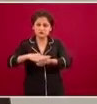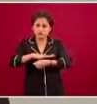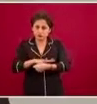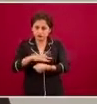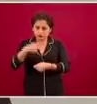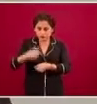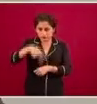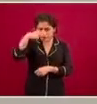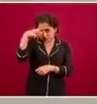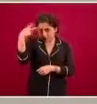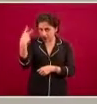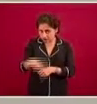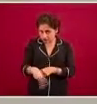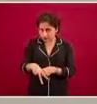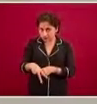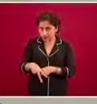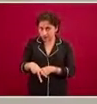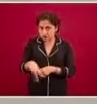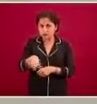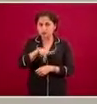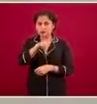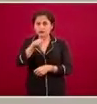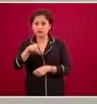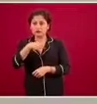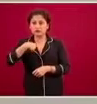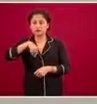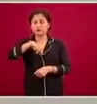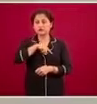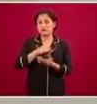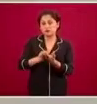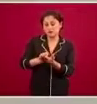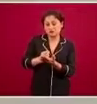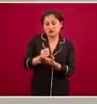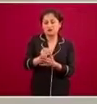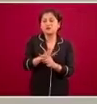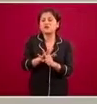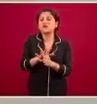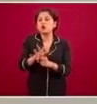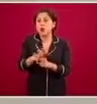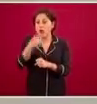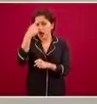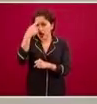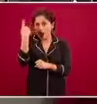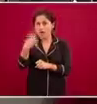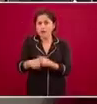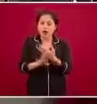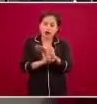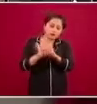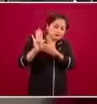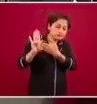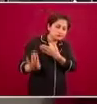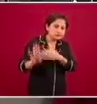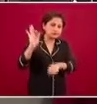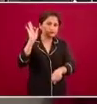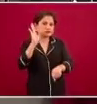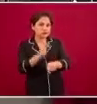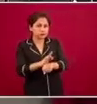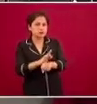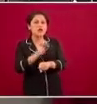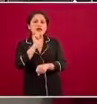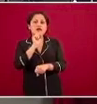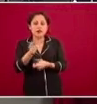very accurate measurement of how the epidemic is behaving in Mexico, and allows us to make